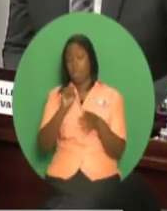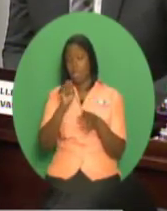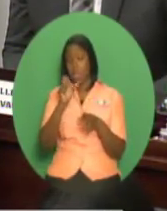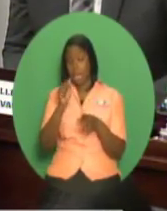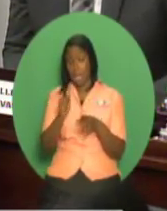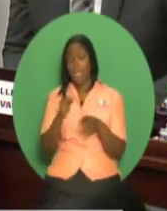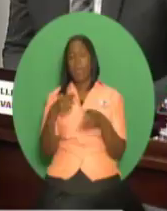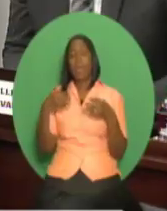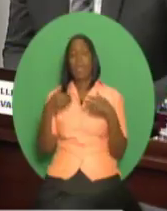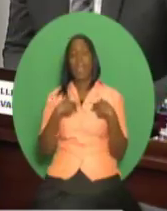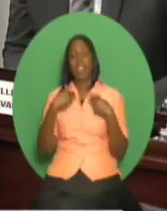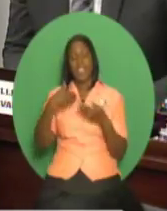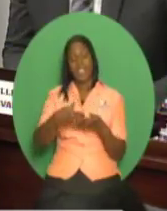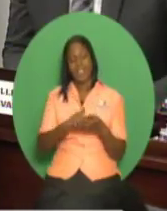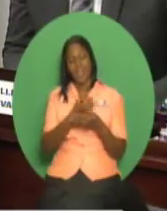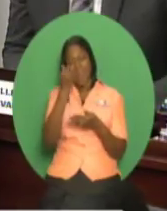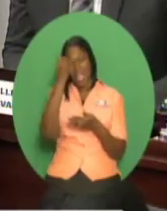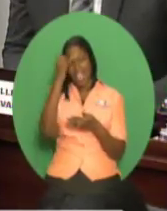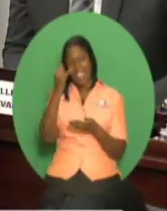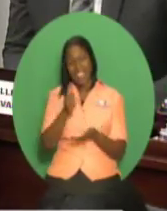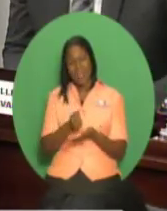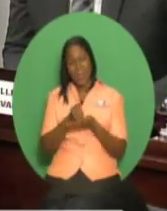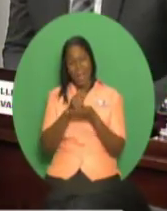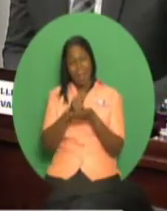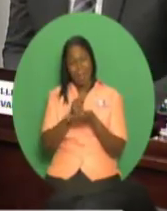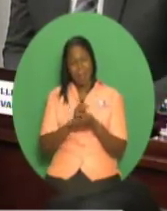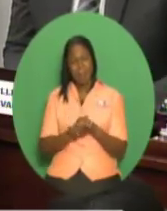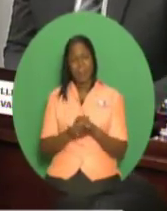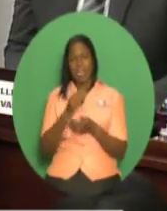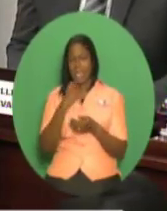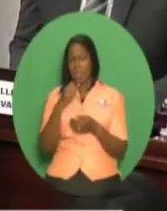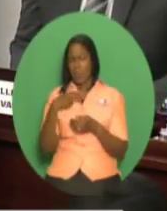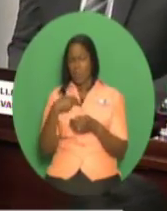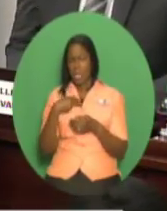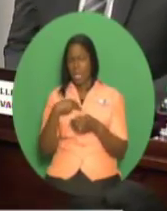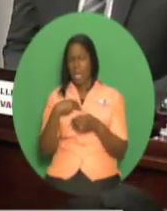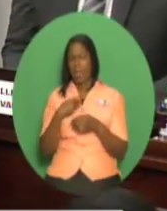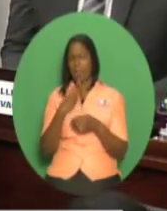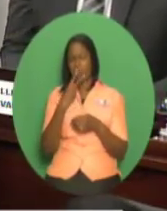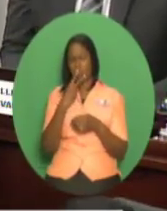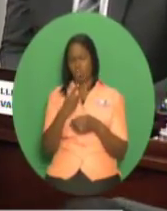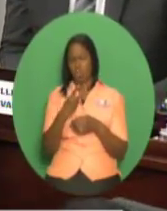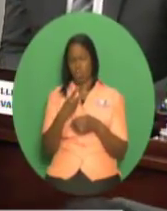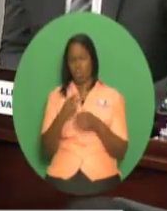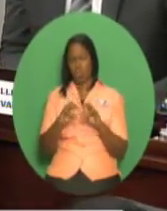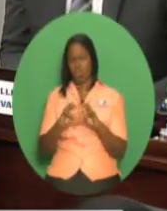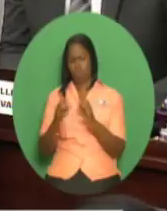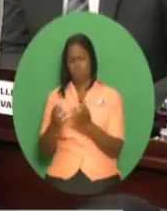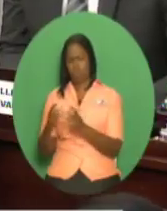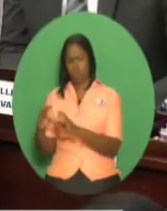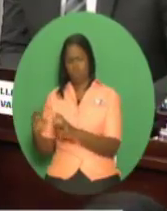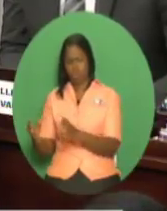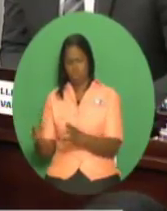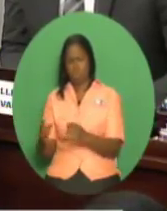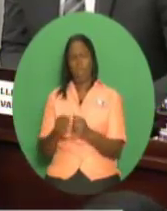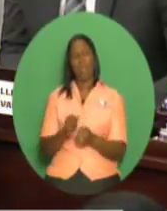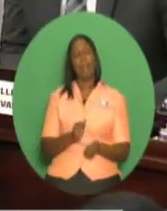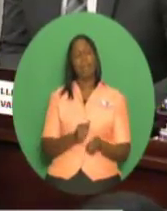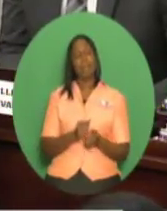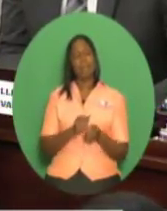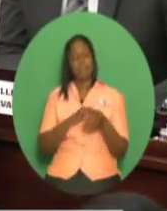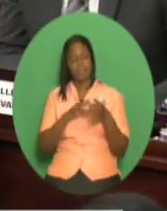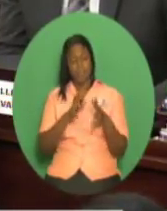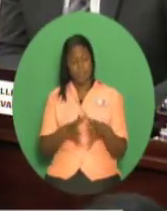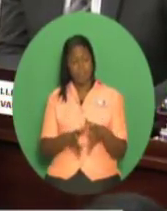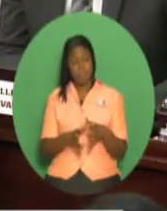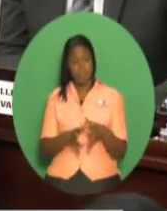students. We have categorized these students into two major areas. One is